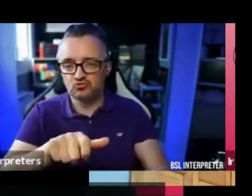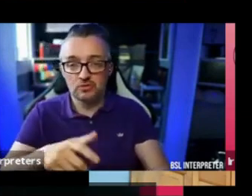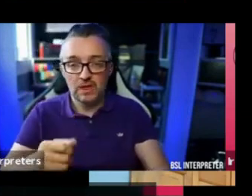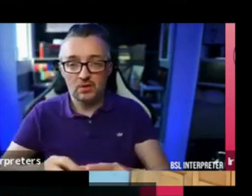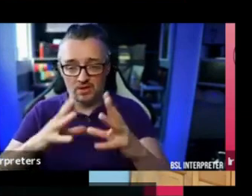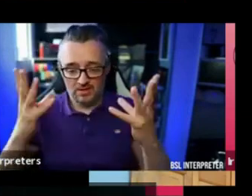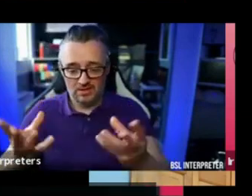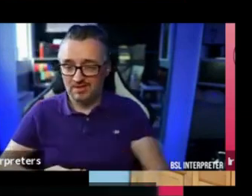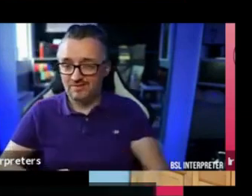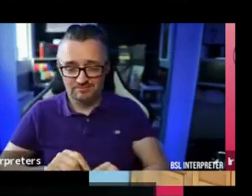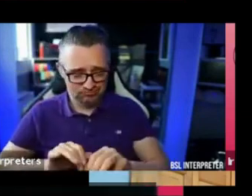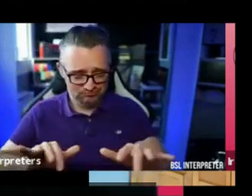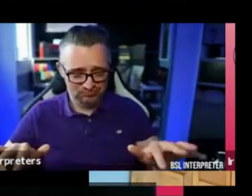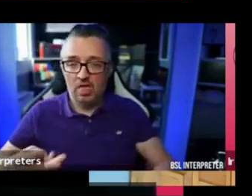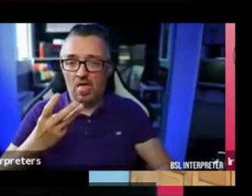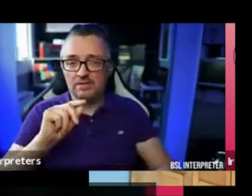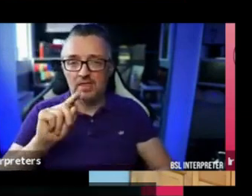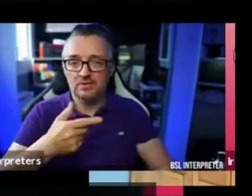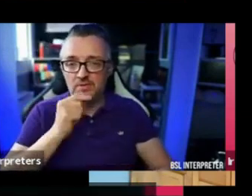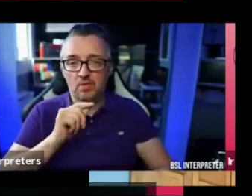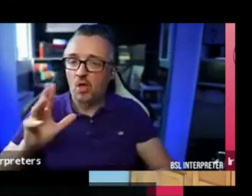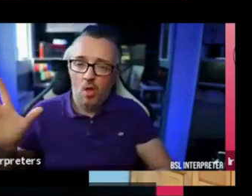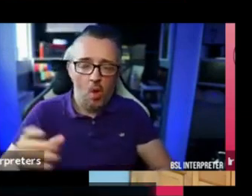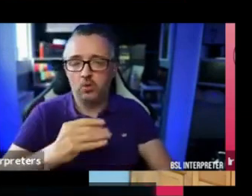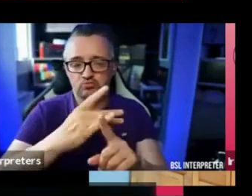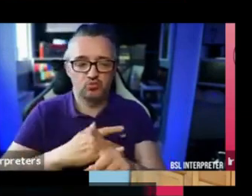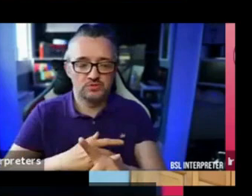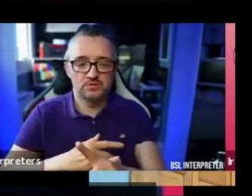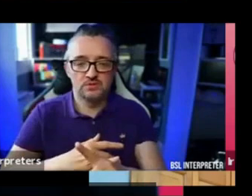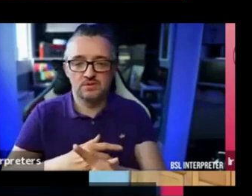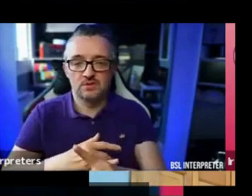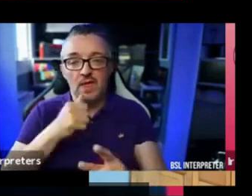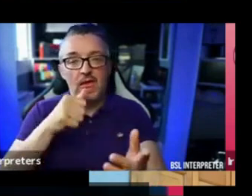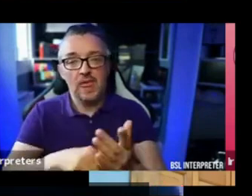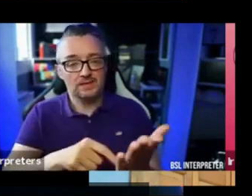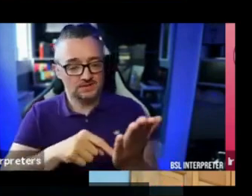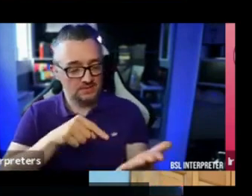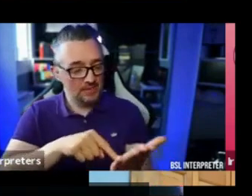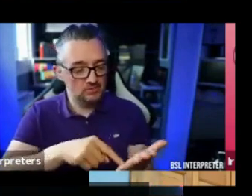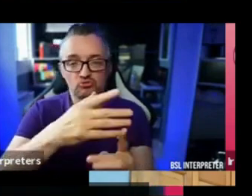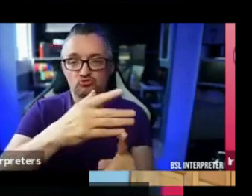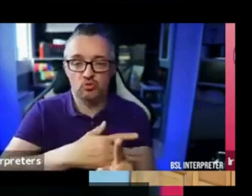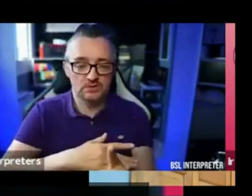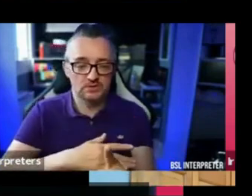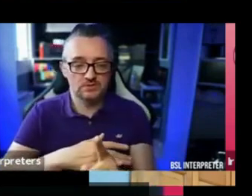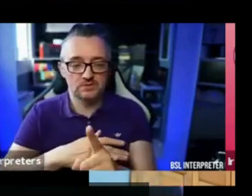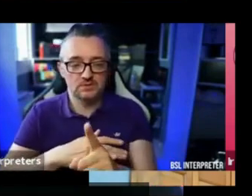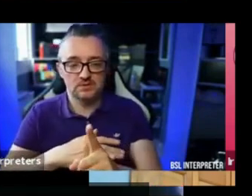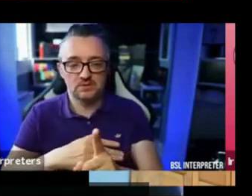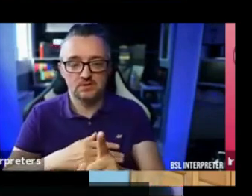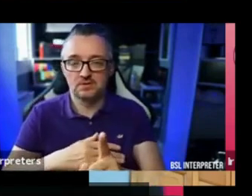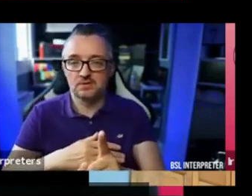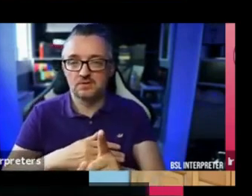England. Now there's 30,000 of them, but they're all stories. The letters were stories. The